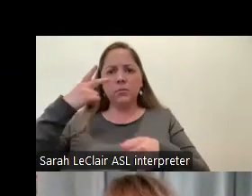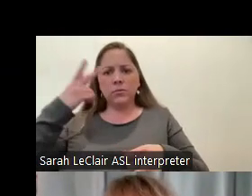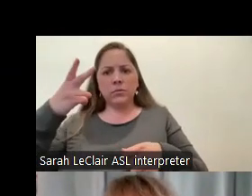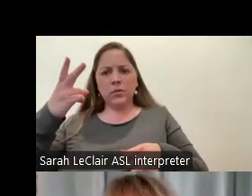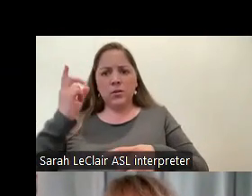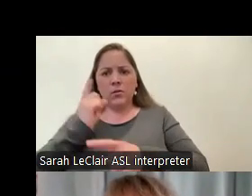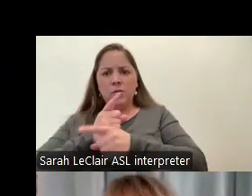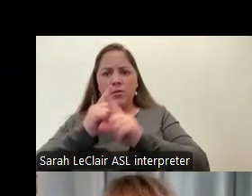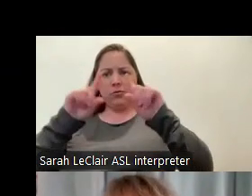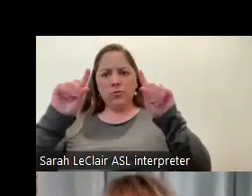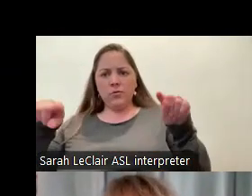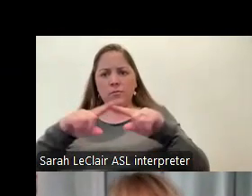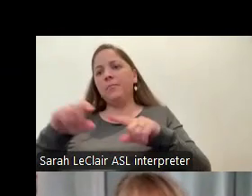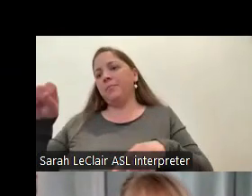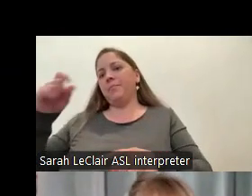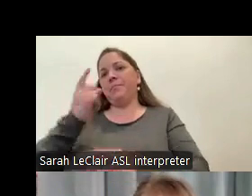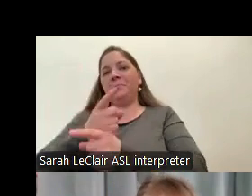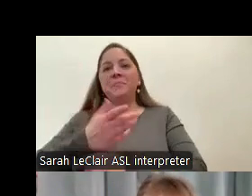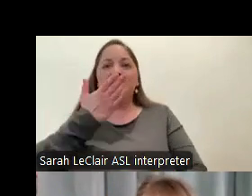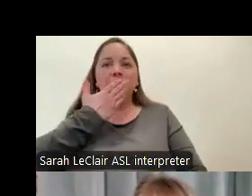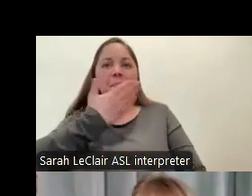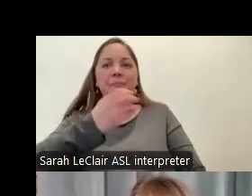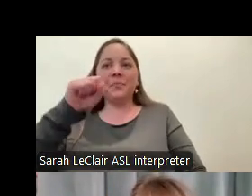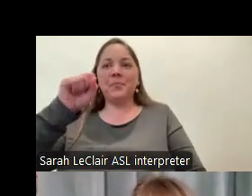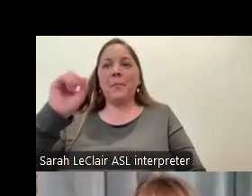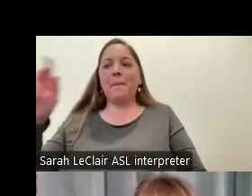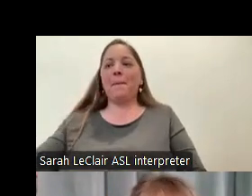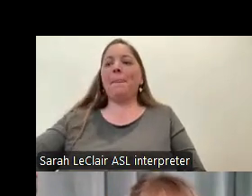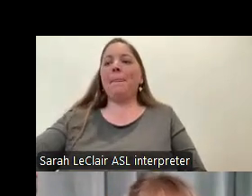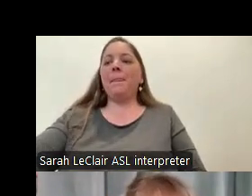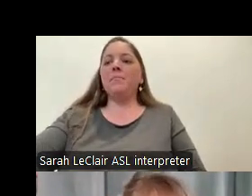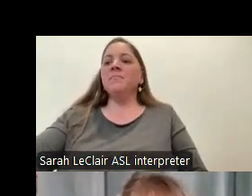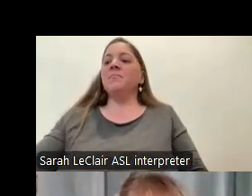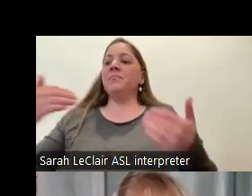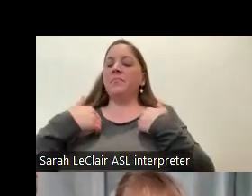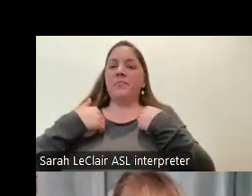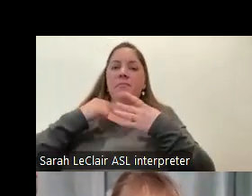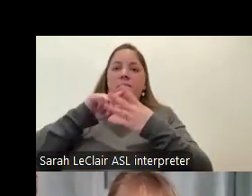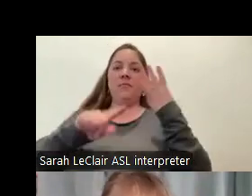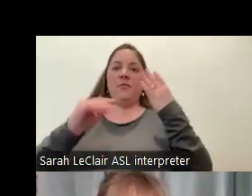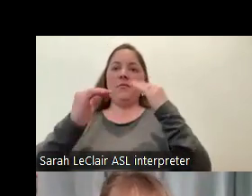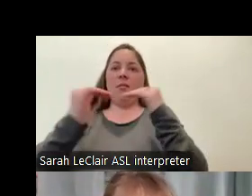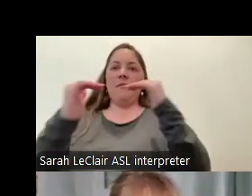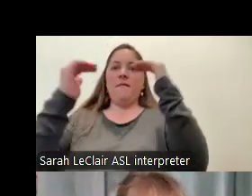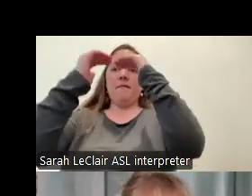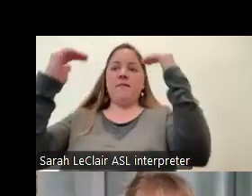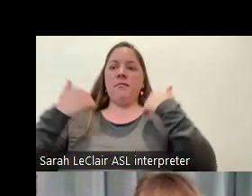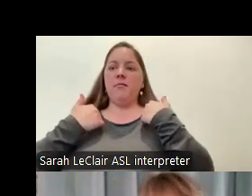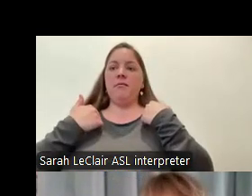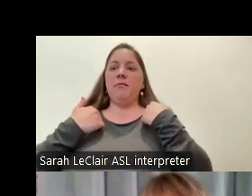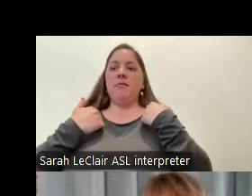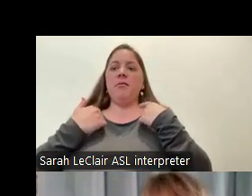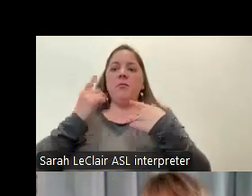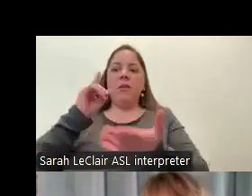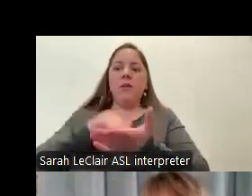there, right? Yes. Okay. So we have these 4 levels, $500, $750, $1,000,